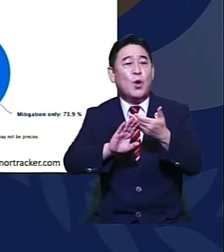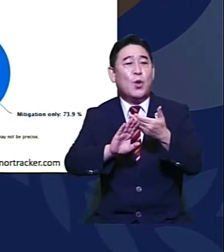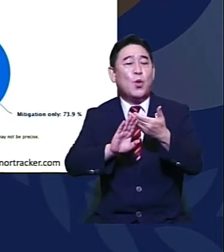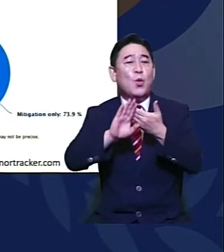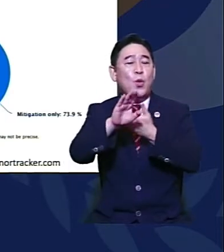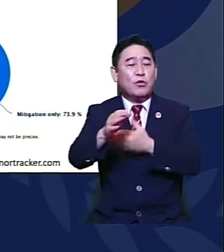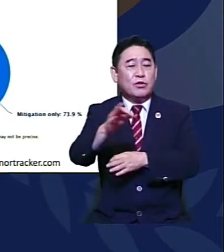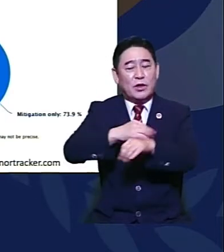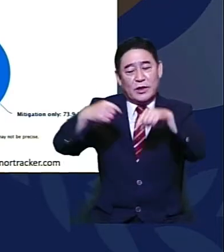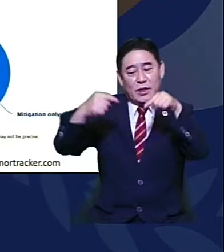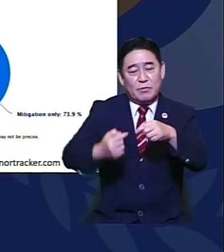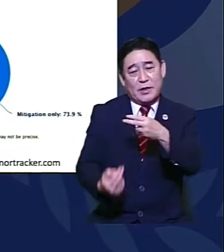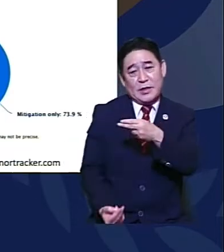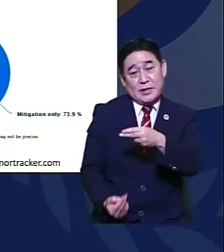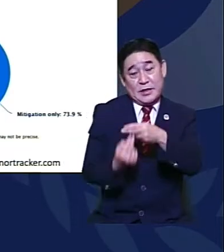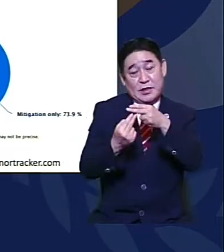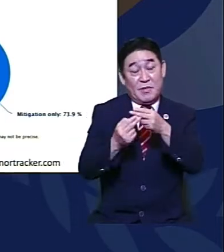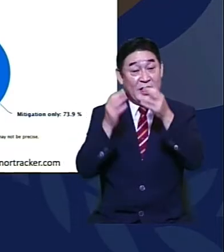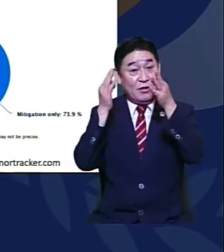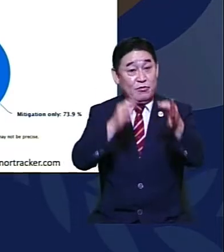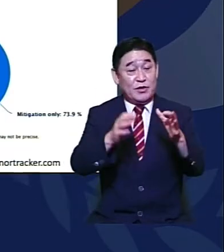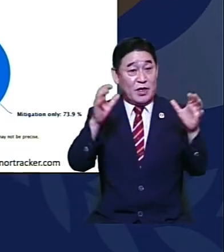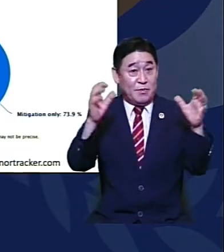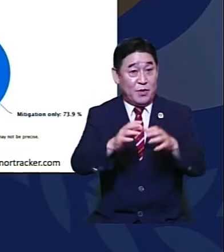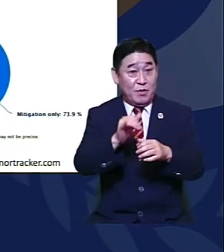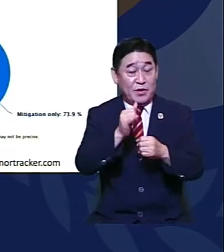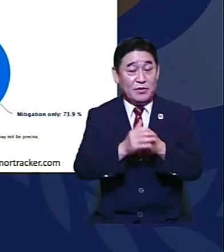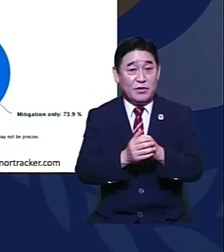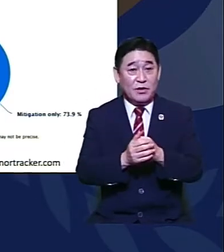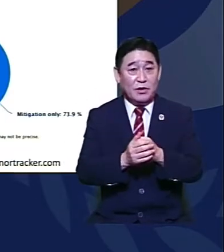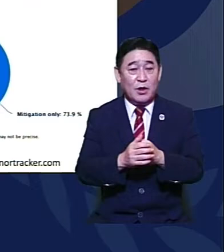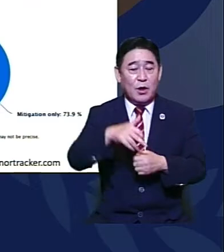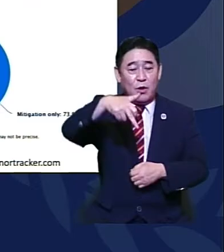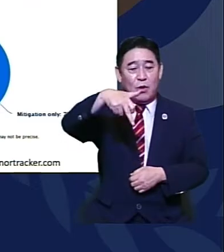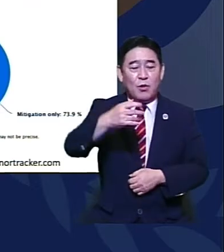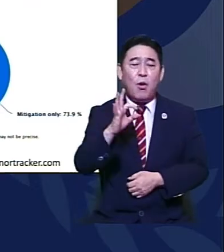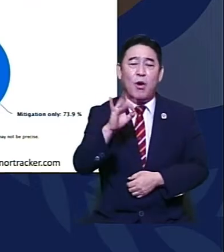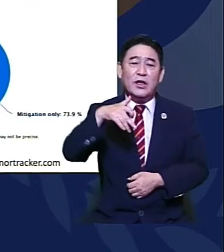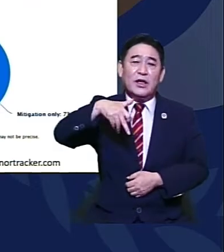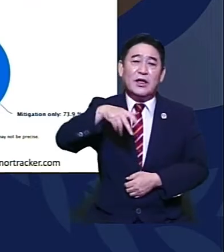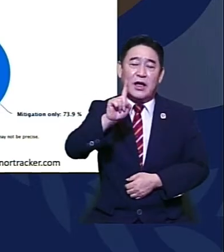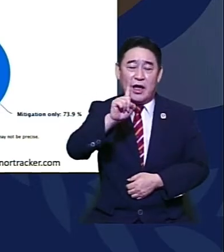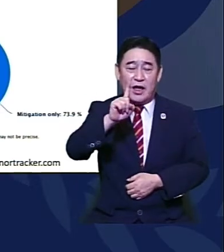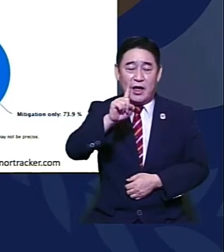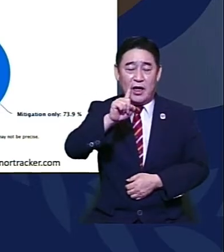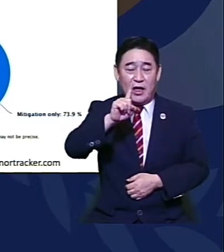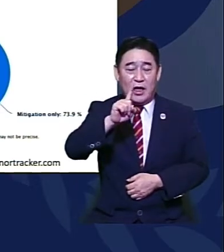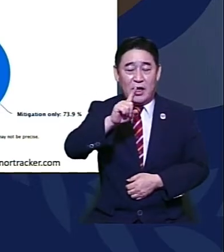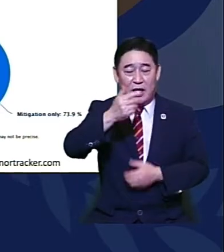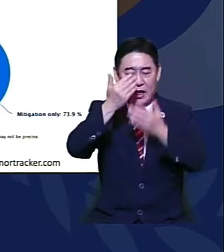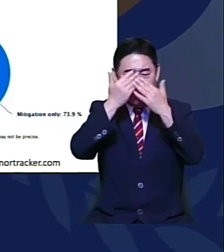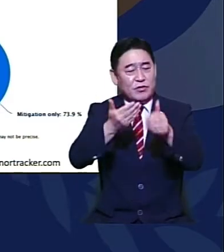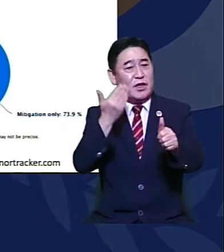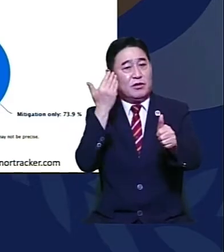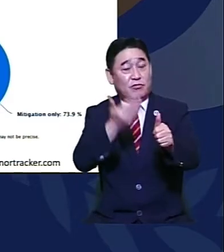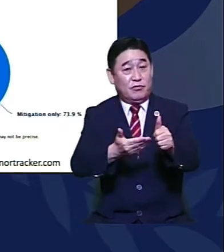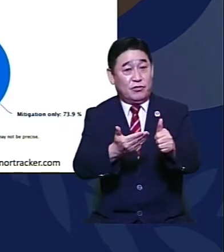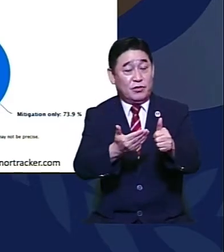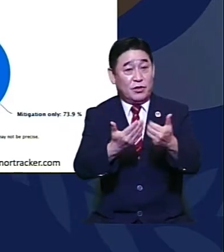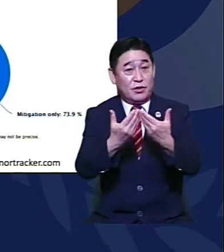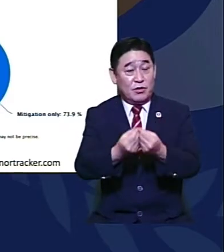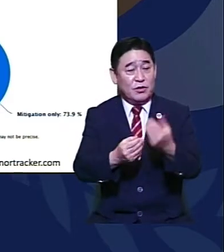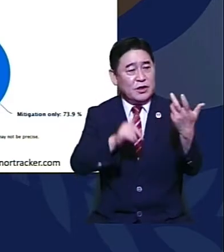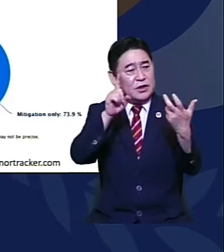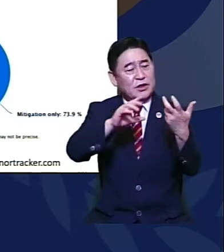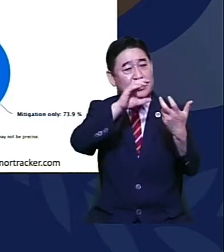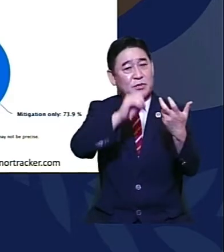of KOICA grant ODA, approximately 70% went for adaptation.